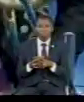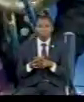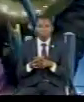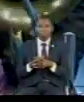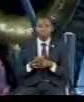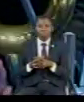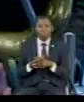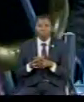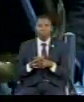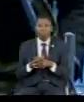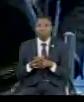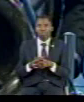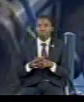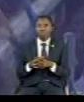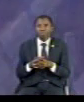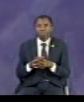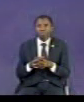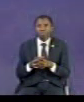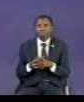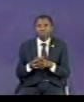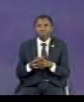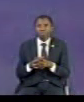Amen. The next testimony.